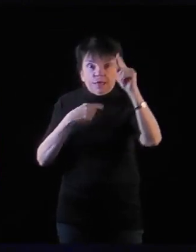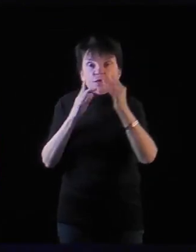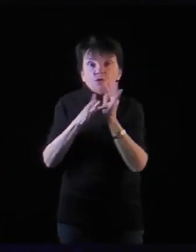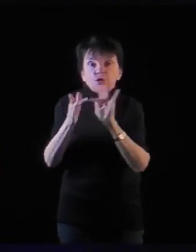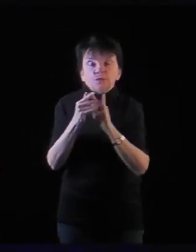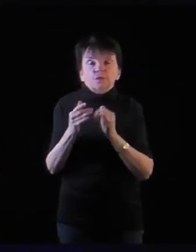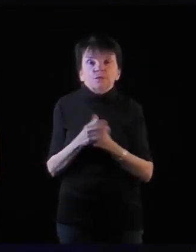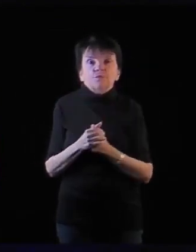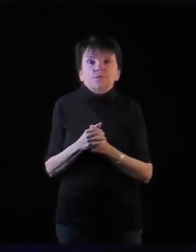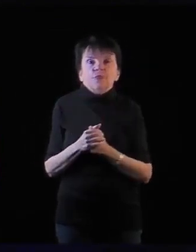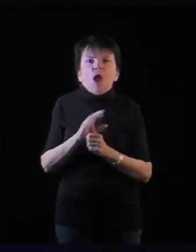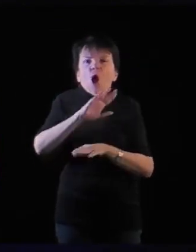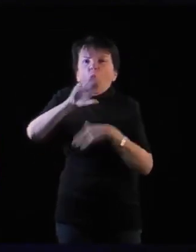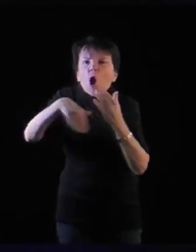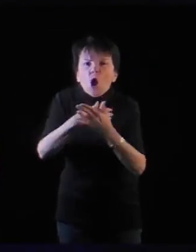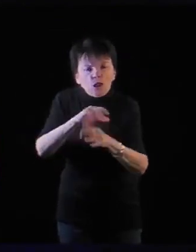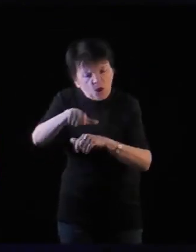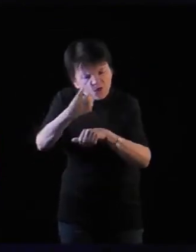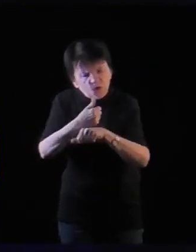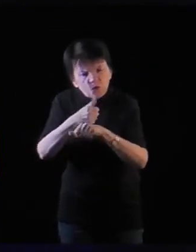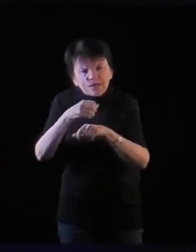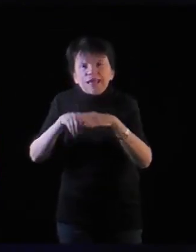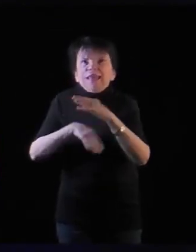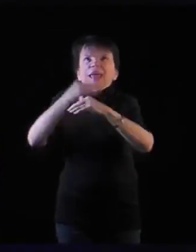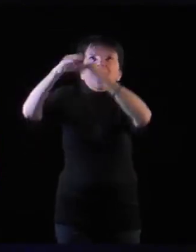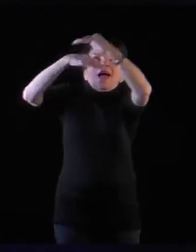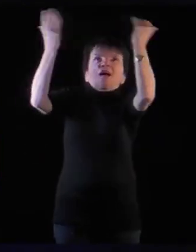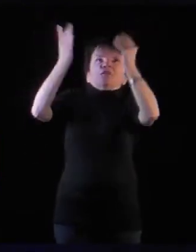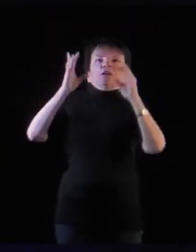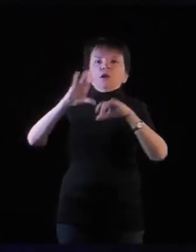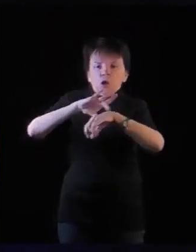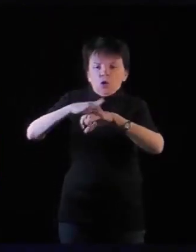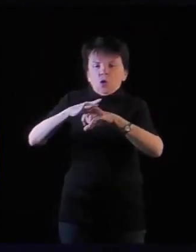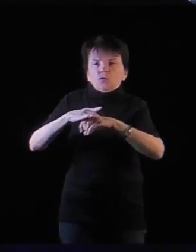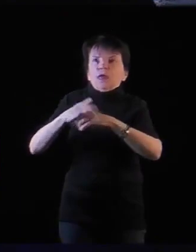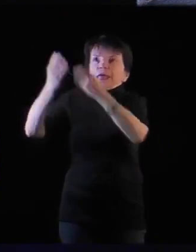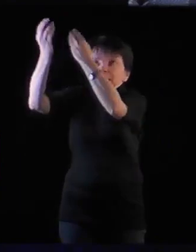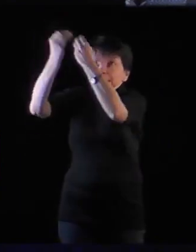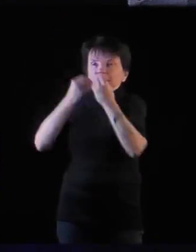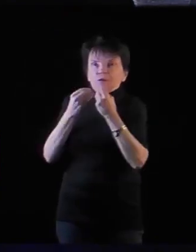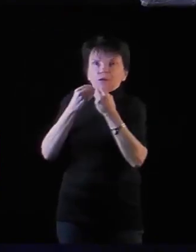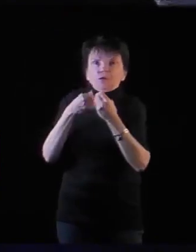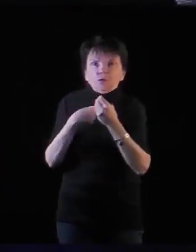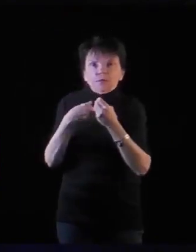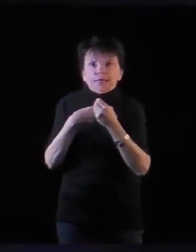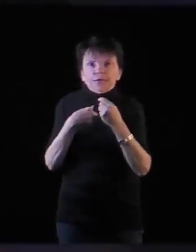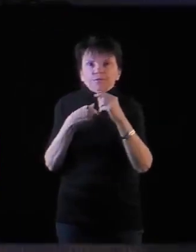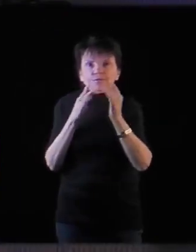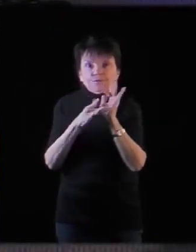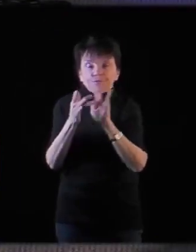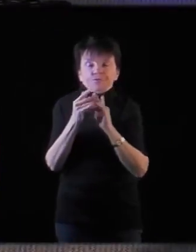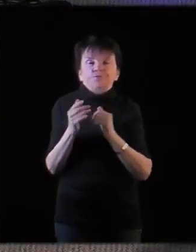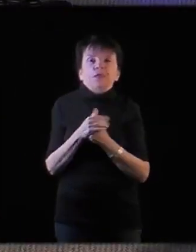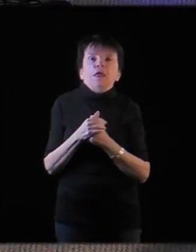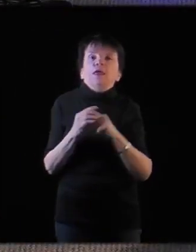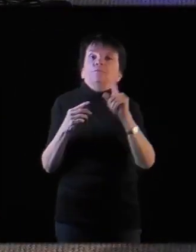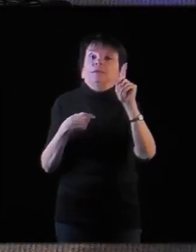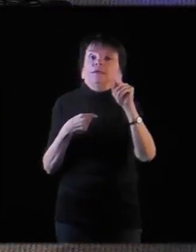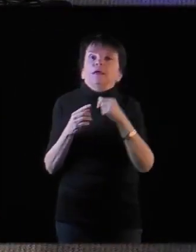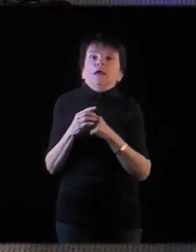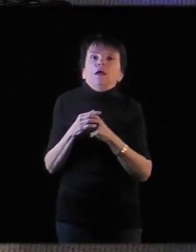that to his disciples. All authority in heaven and on earth has been given to me. Therefore, go and make disciples. The